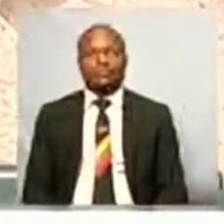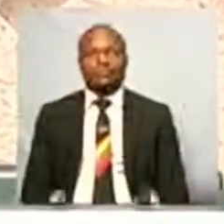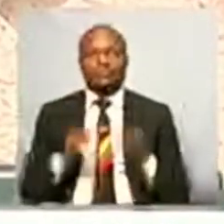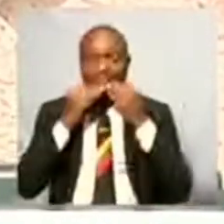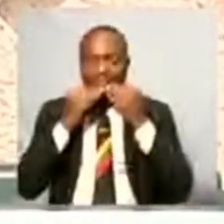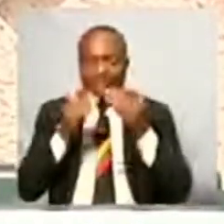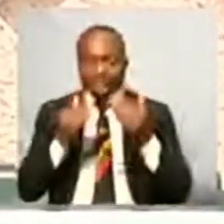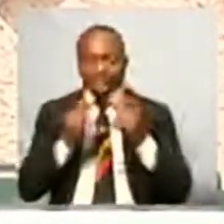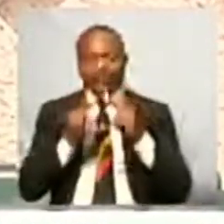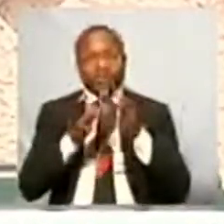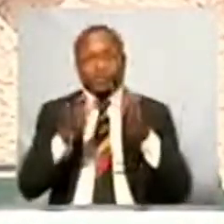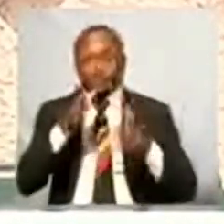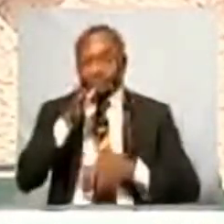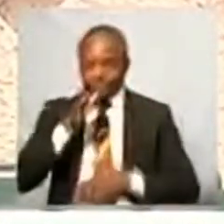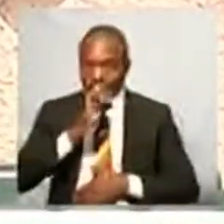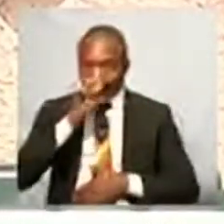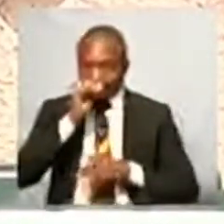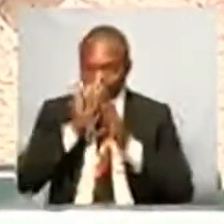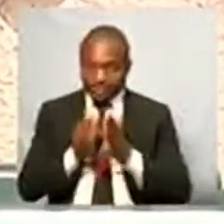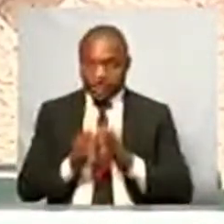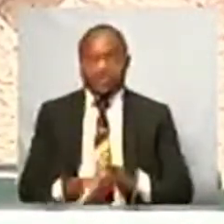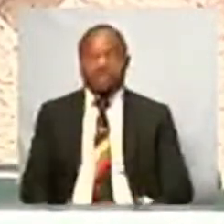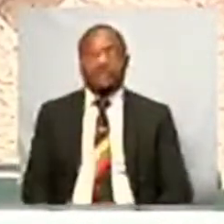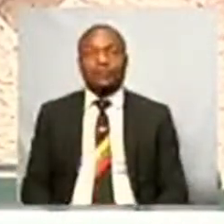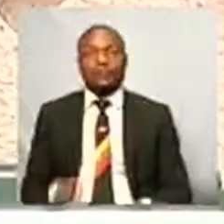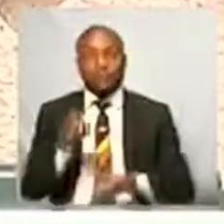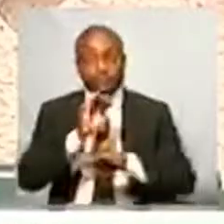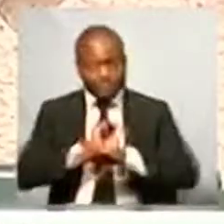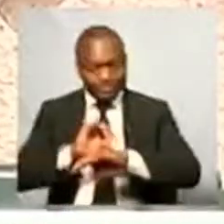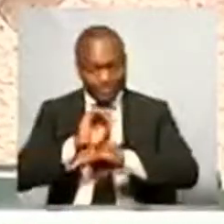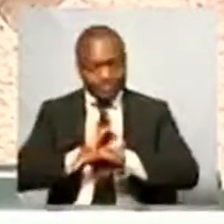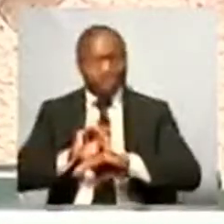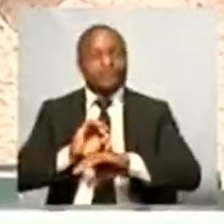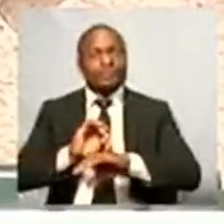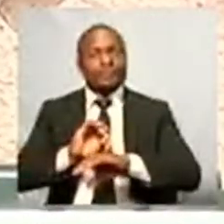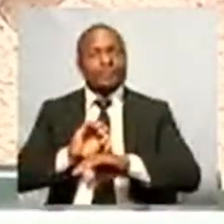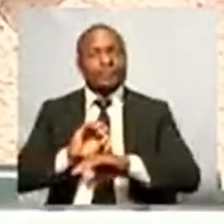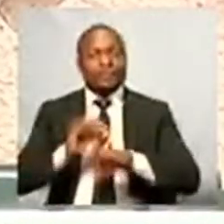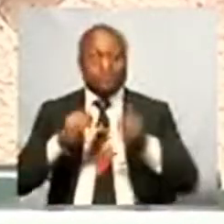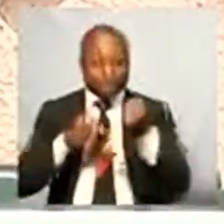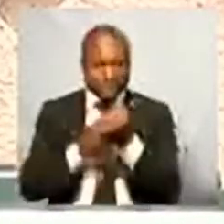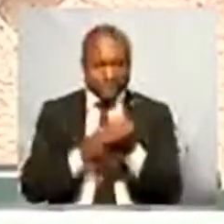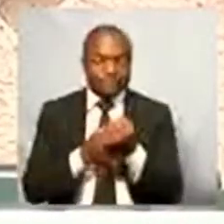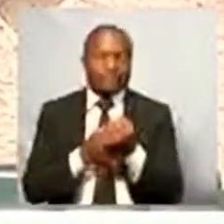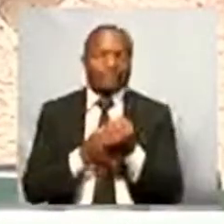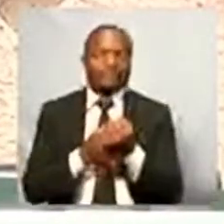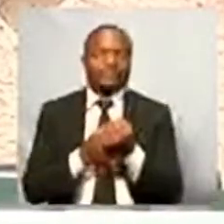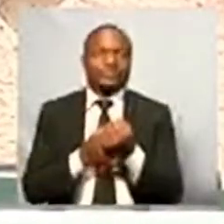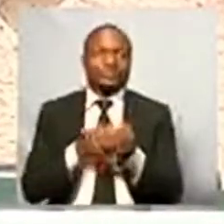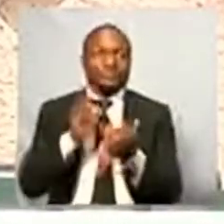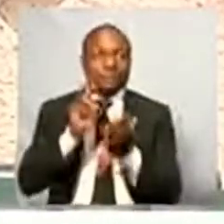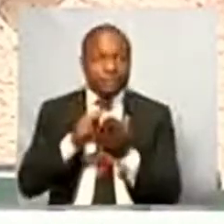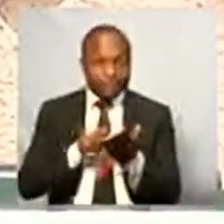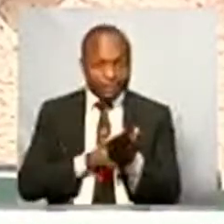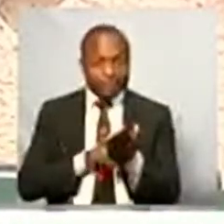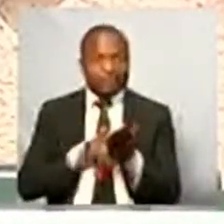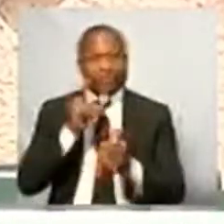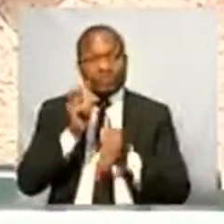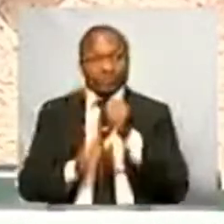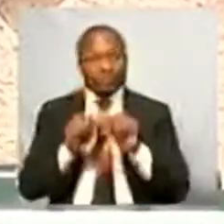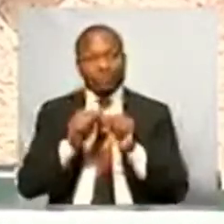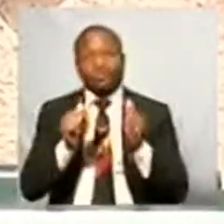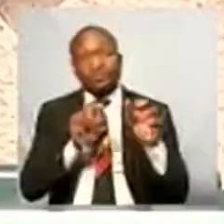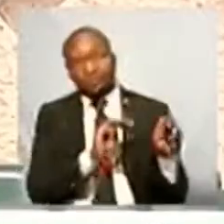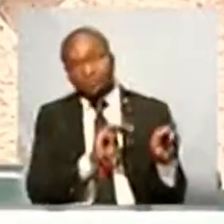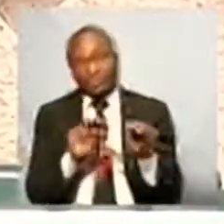Thank you very much, Madam Speaker, for the opportunity to second the report that has been ably